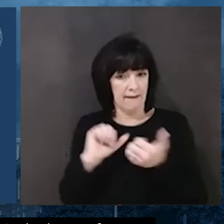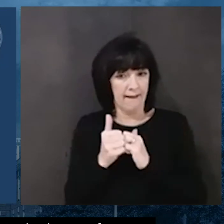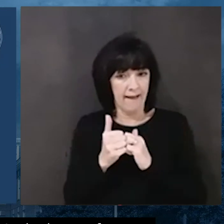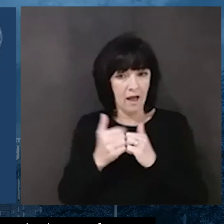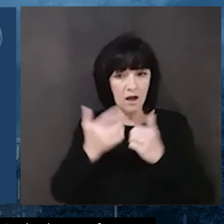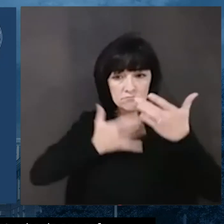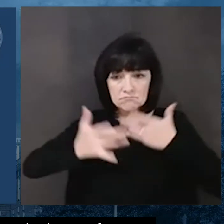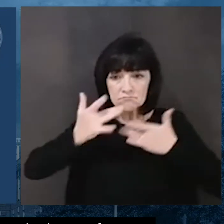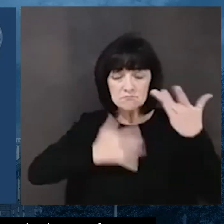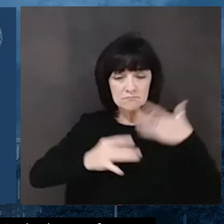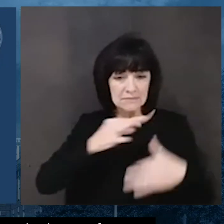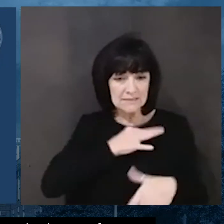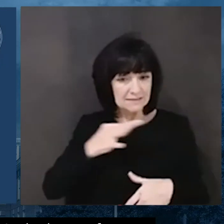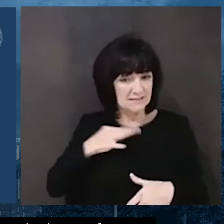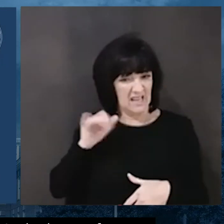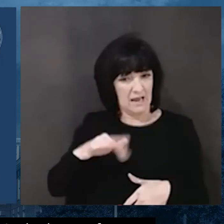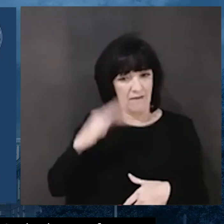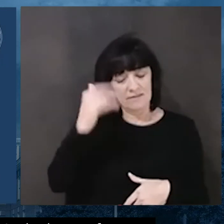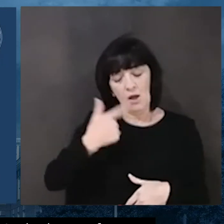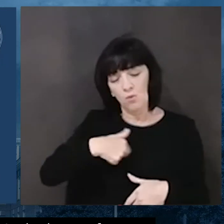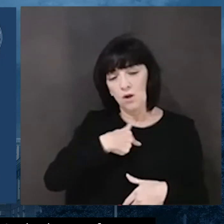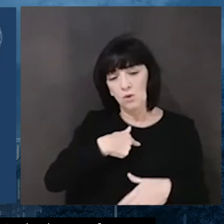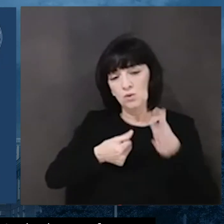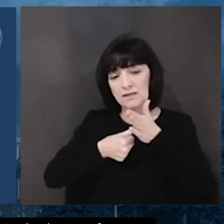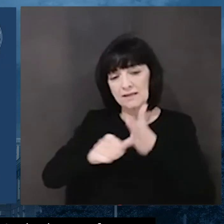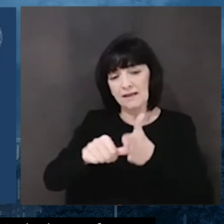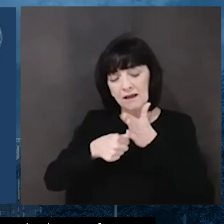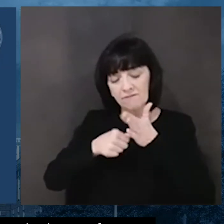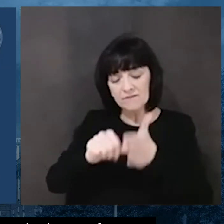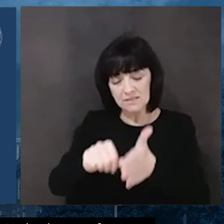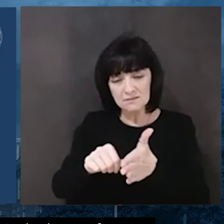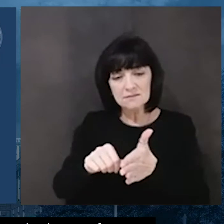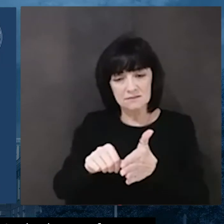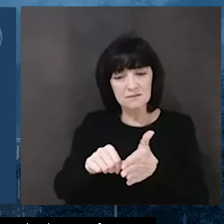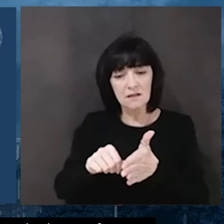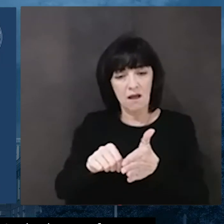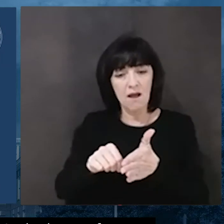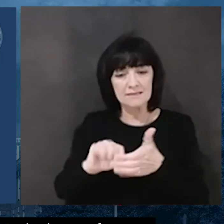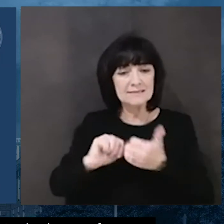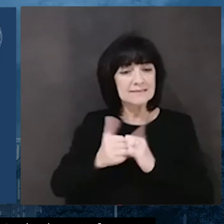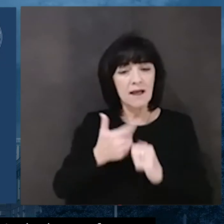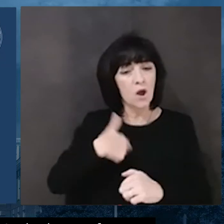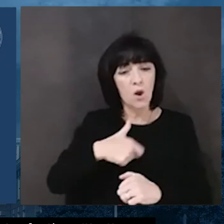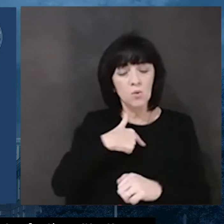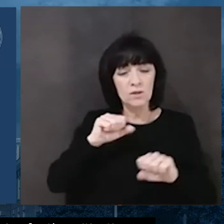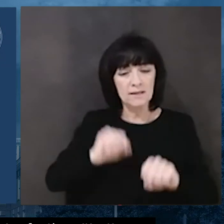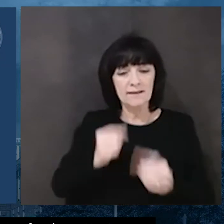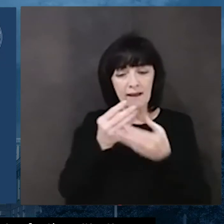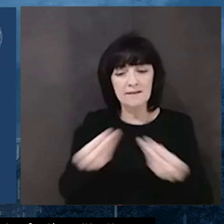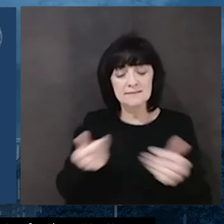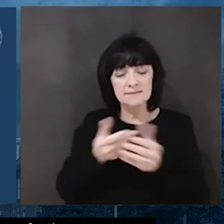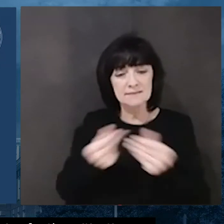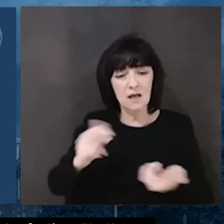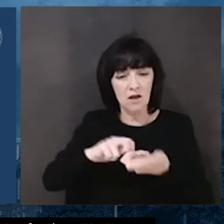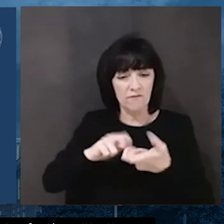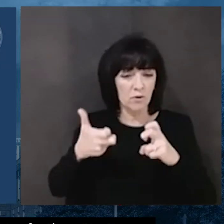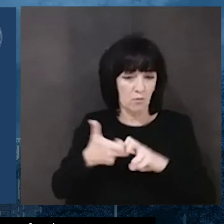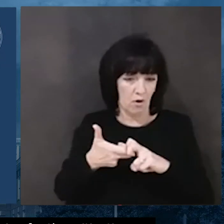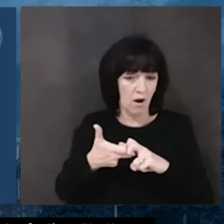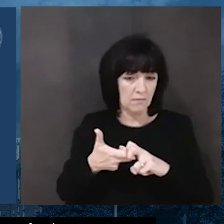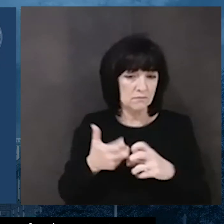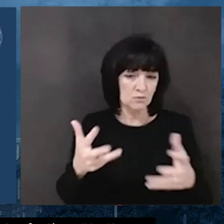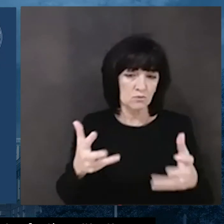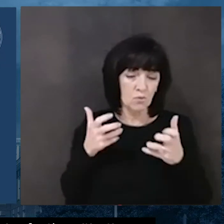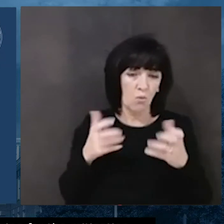emphasizing the need for mitigation efforts in other venues, so that teachers and